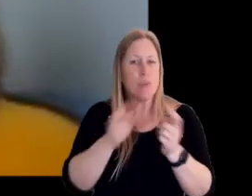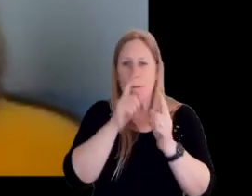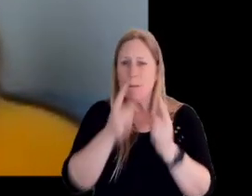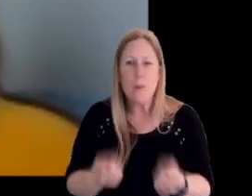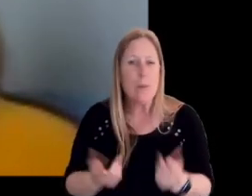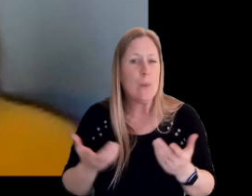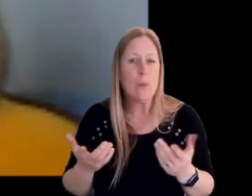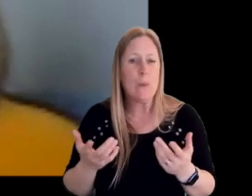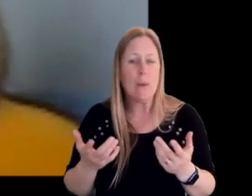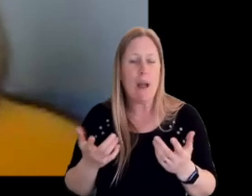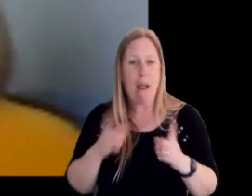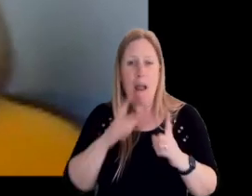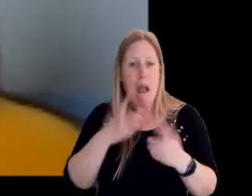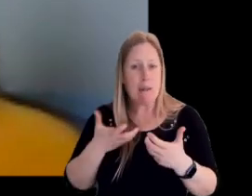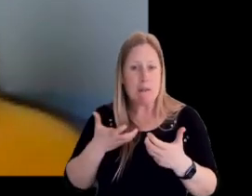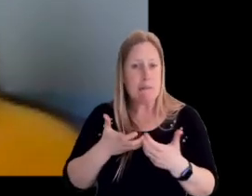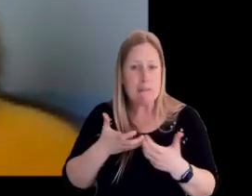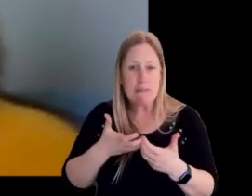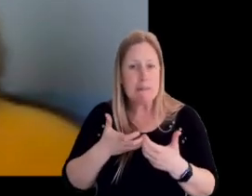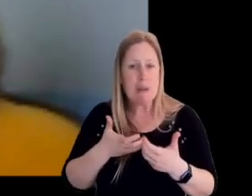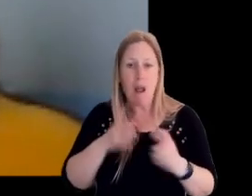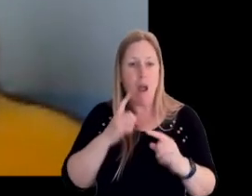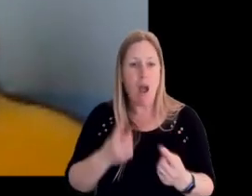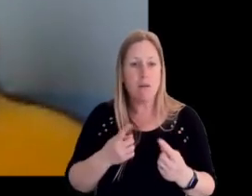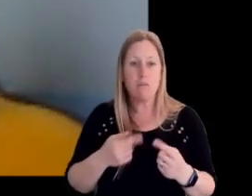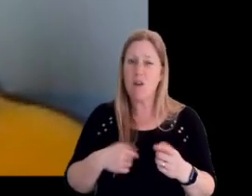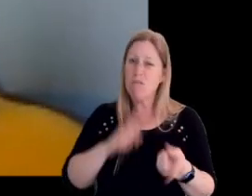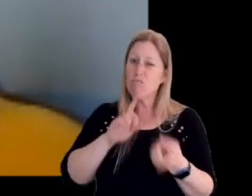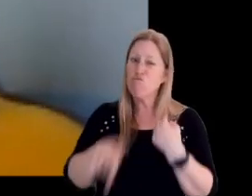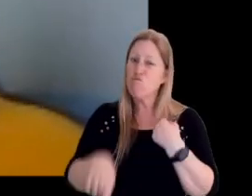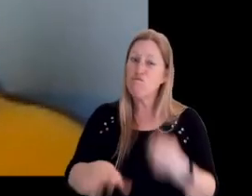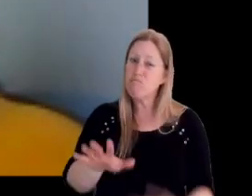celebration. So I said, well, you know,